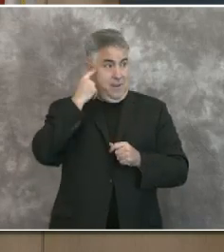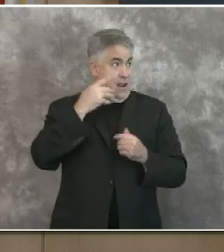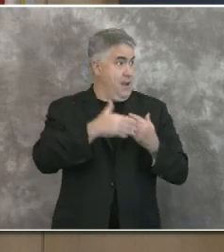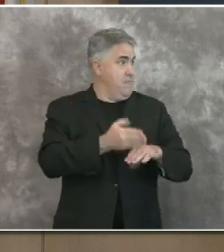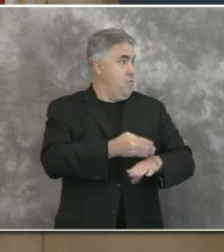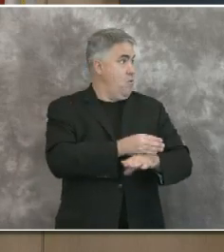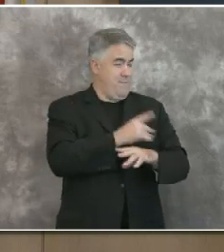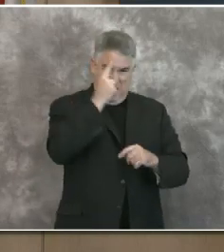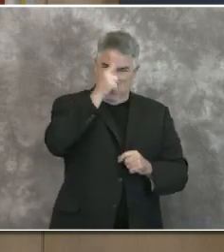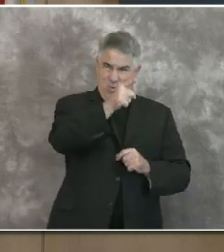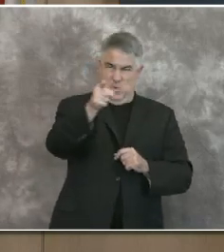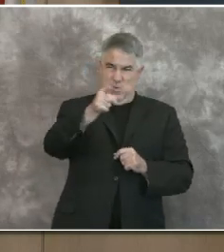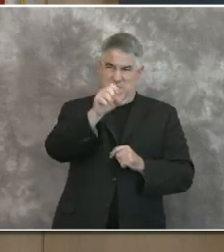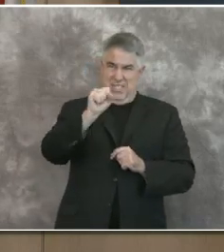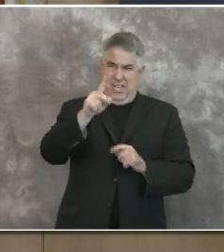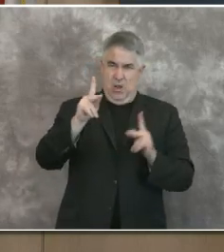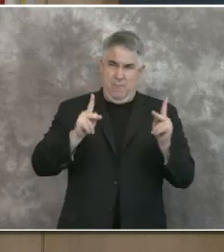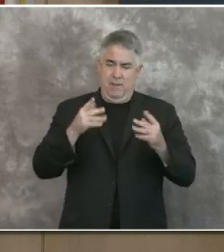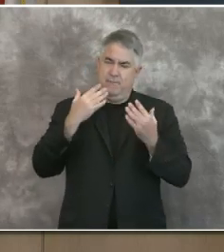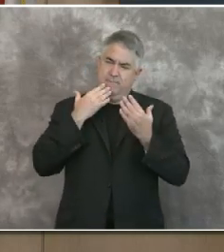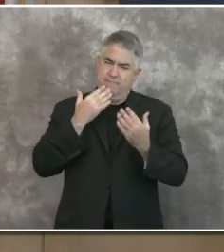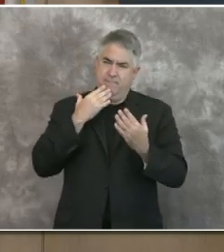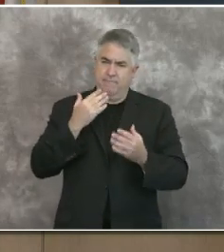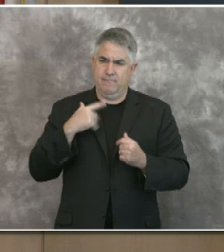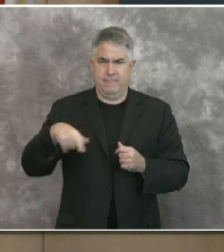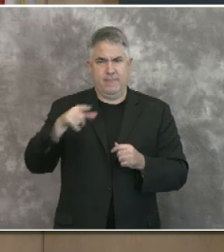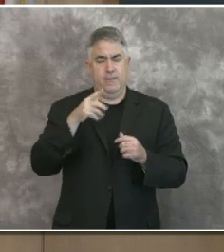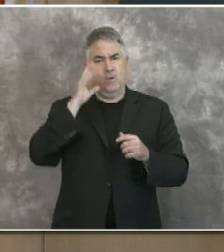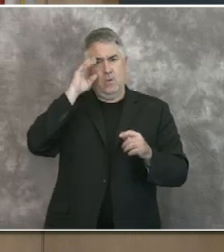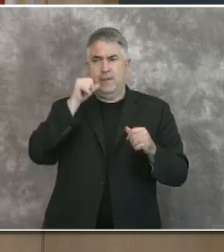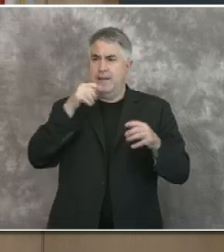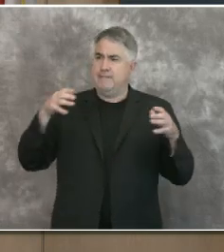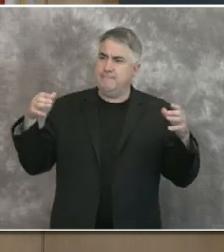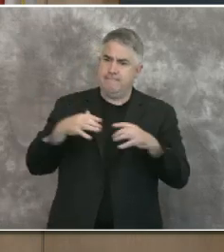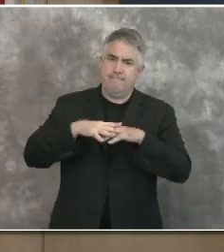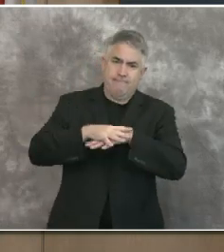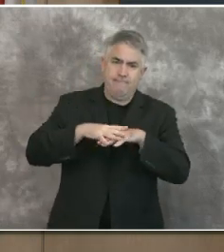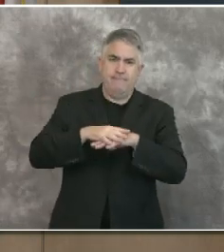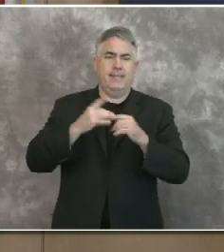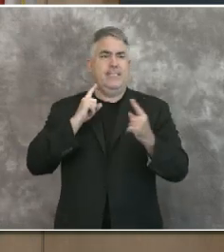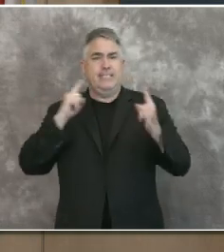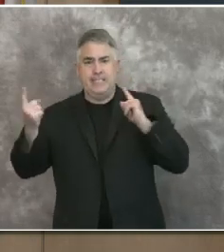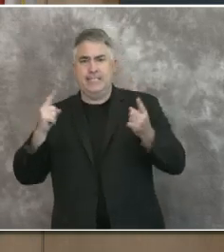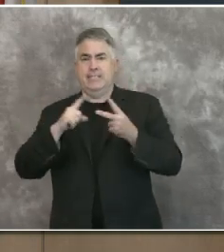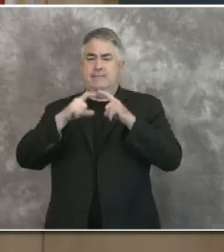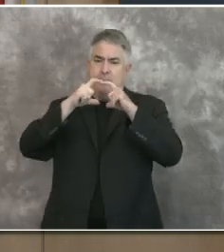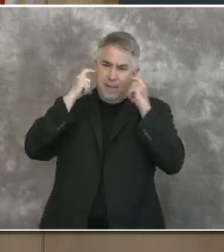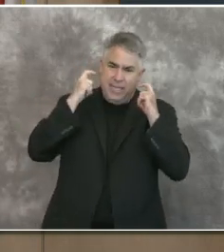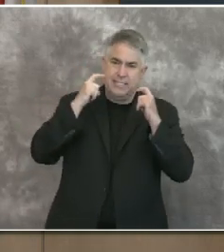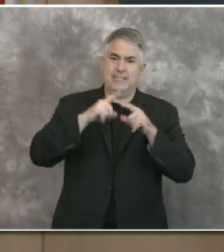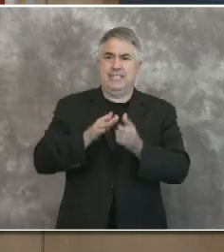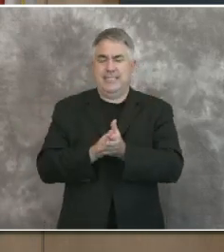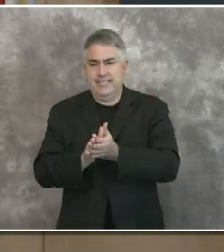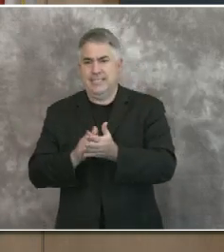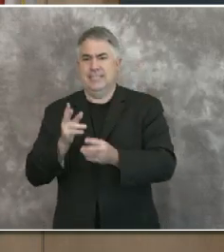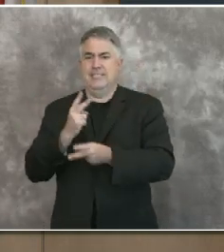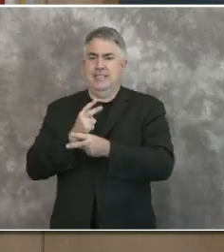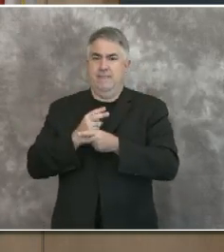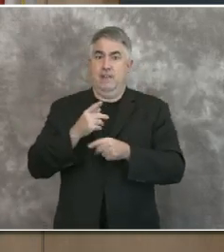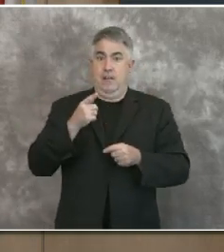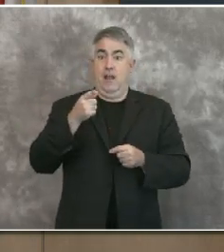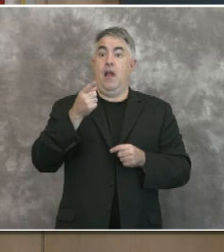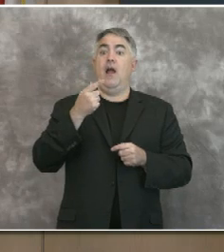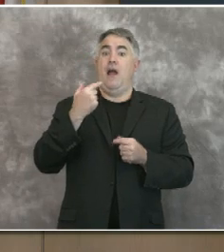to avoid large gatherings and take measures to slow the spread of the virus allowed us to better control the